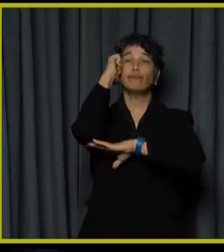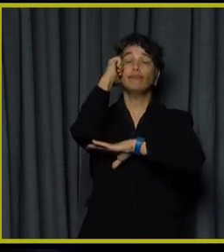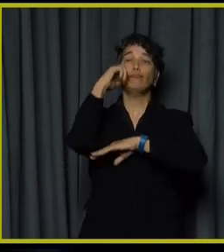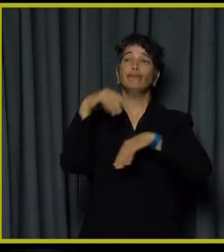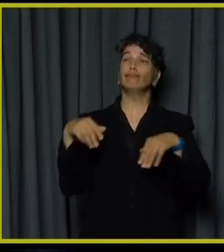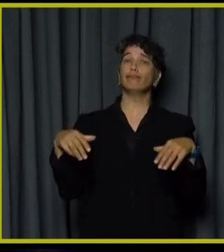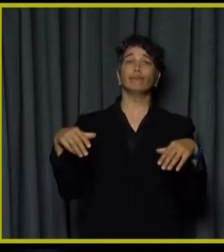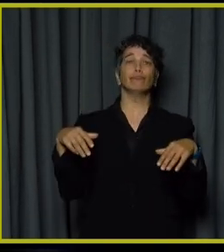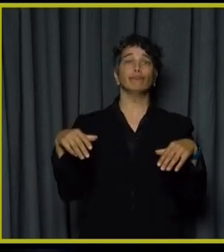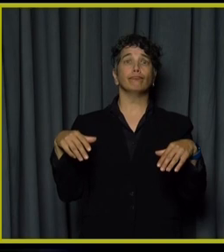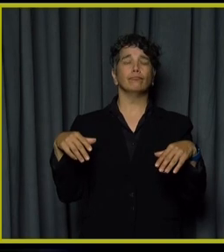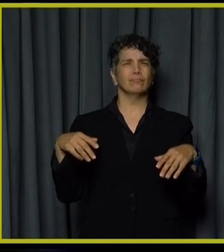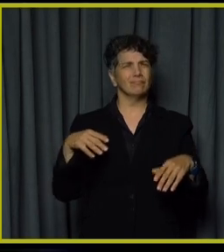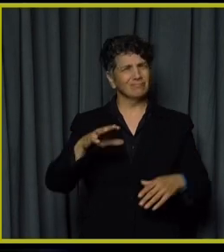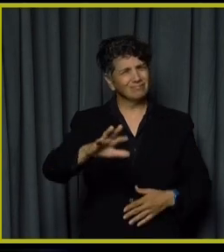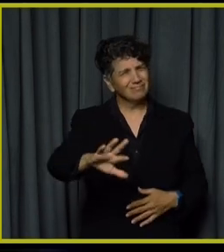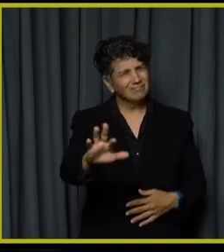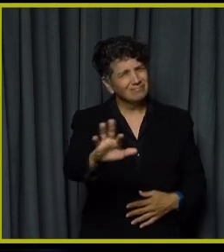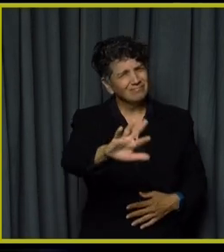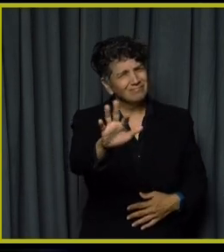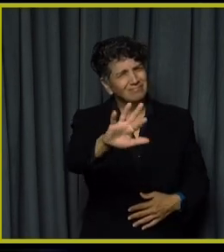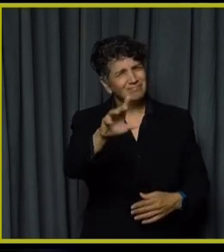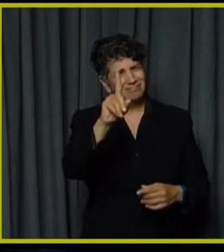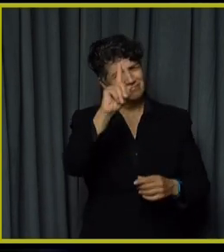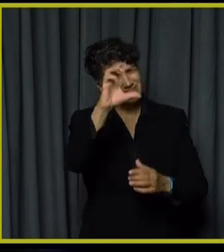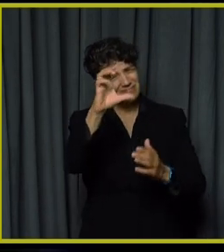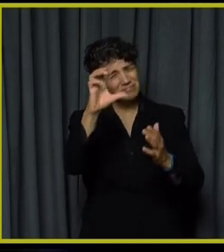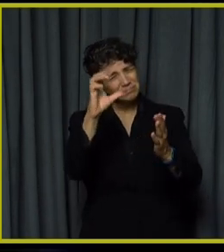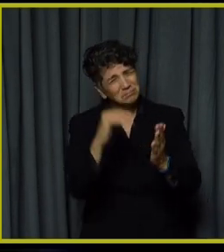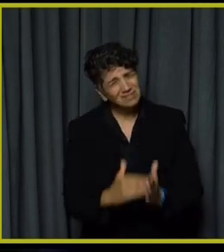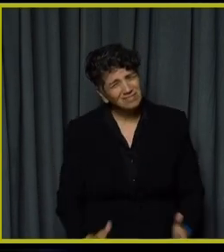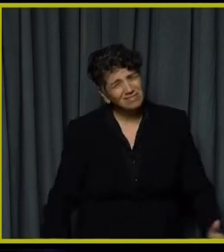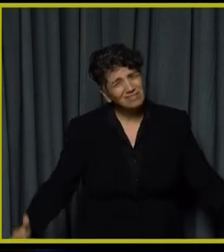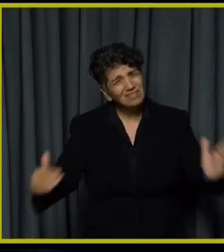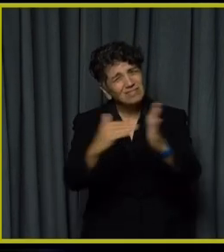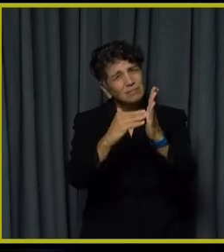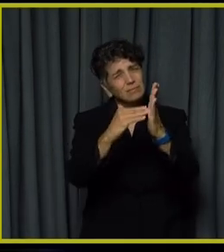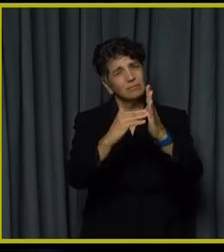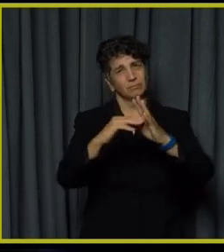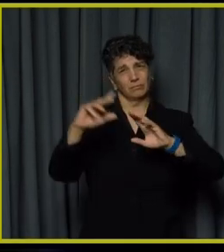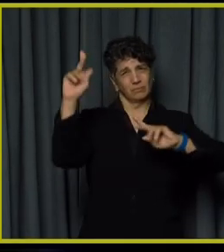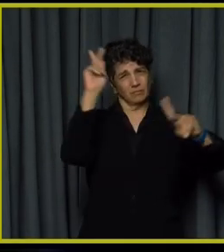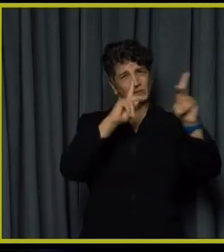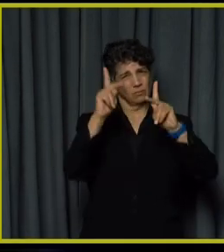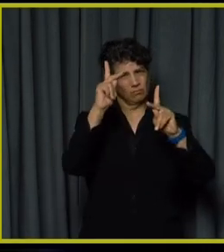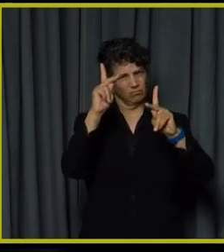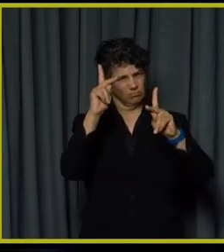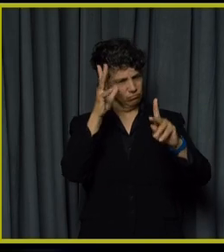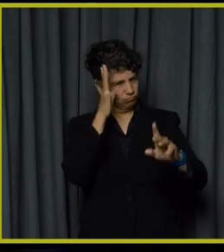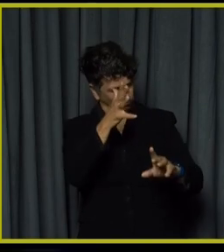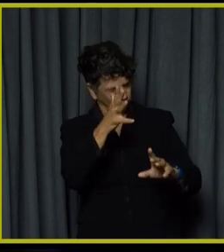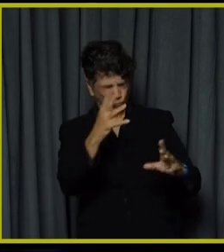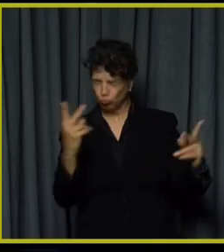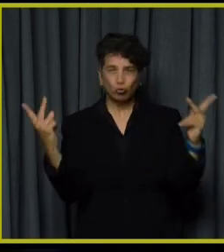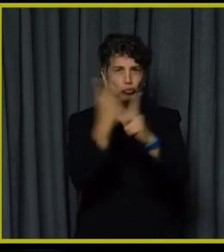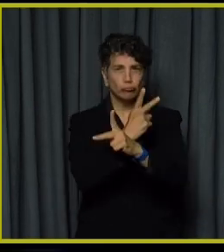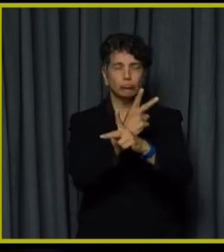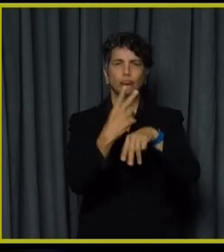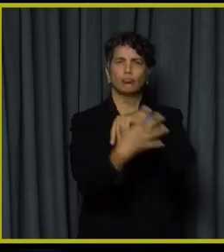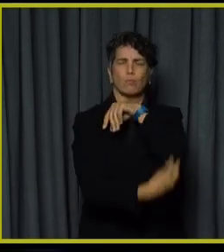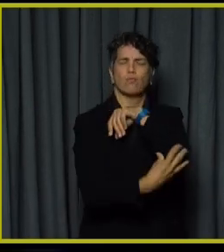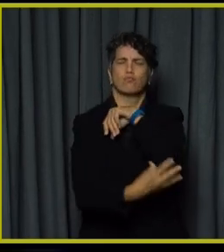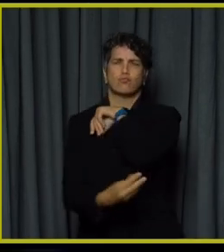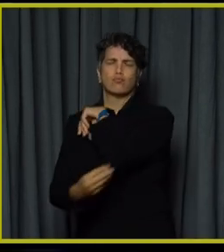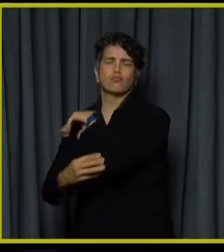million people worldwide into poverty by 2030. And that's on top of the present poverty crisis in this